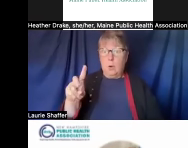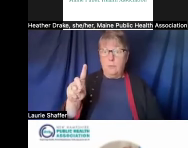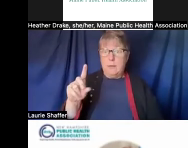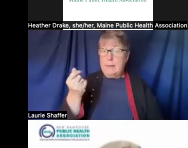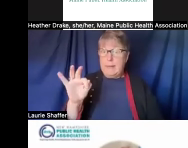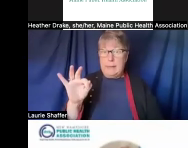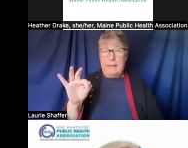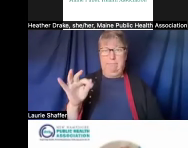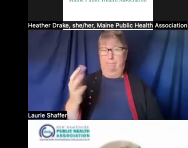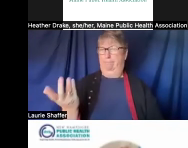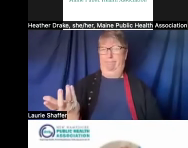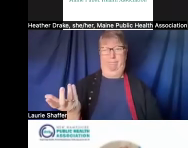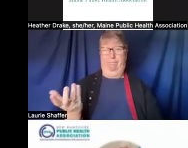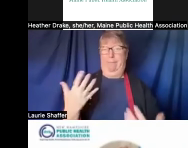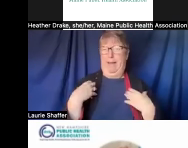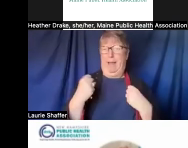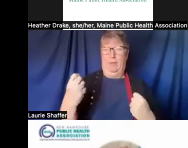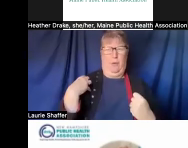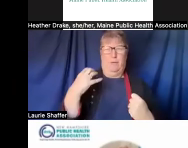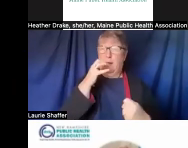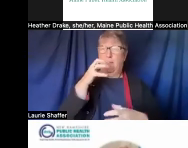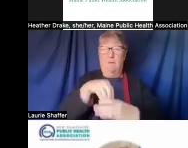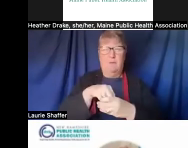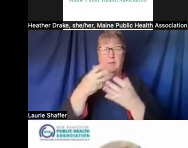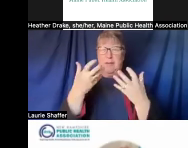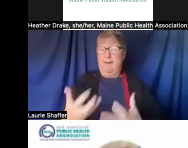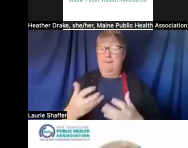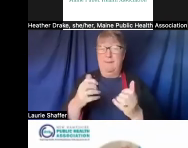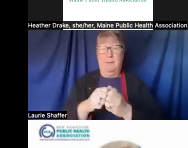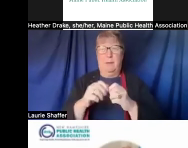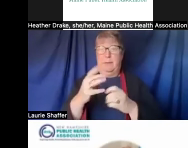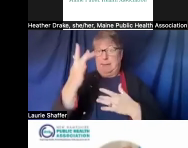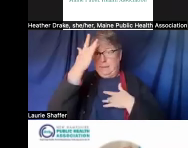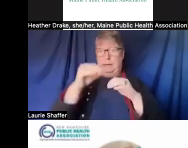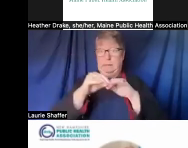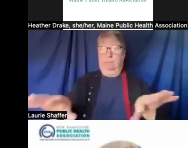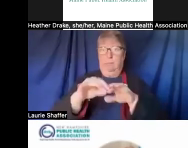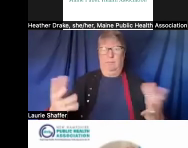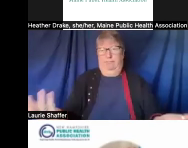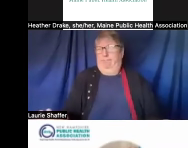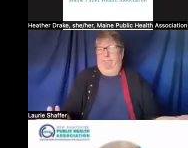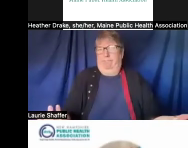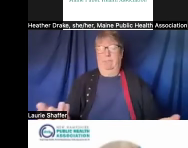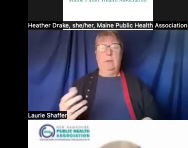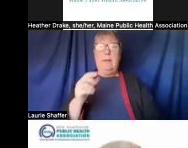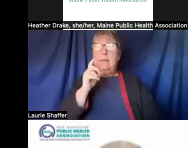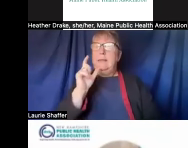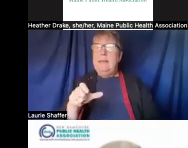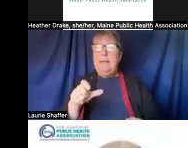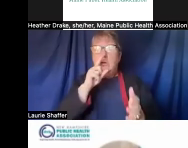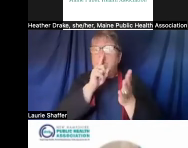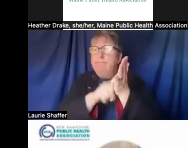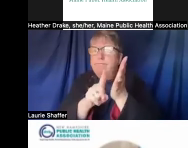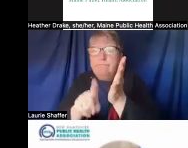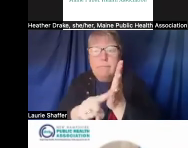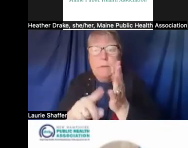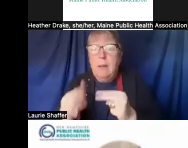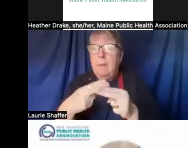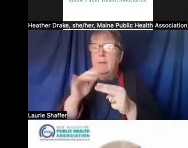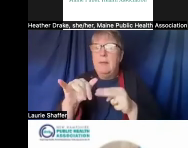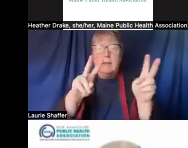very little responsibility in terms of communicable disease. They're not required to complete investigations. They're